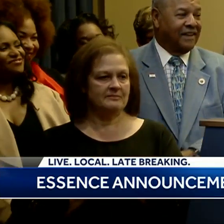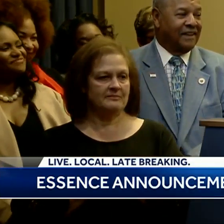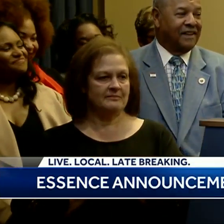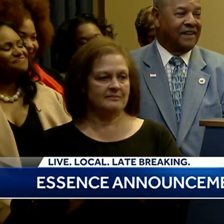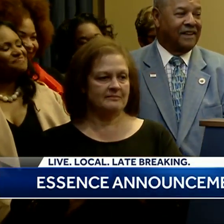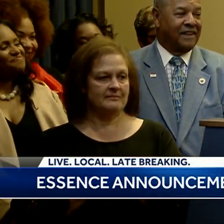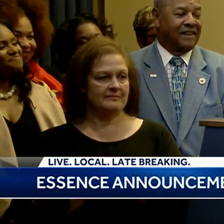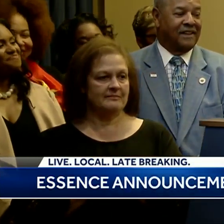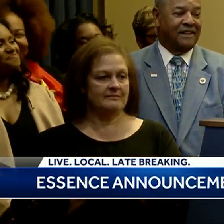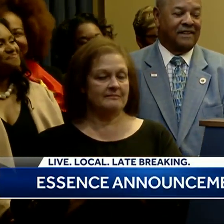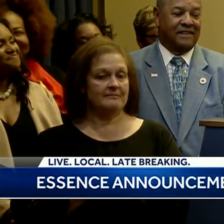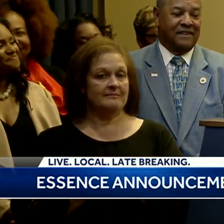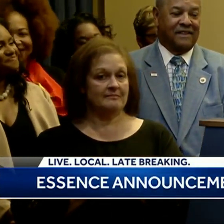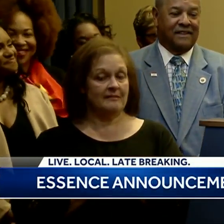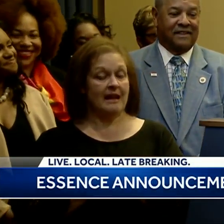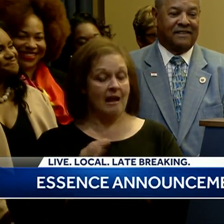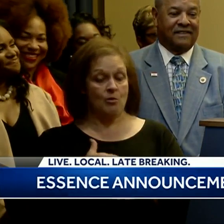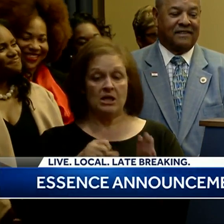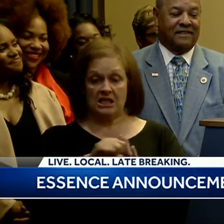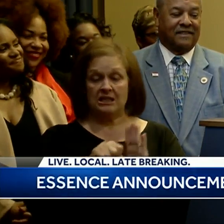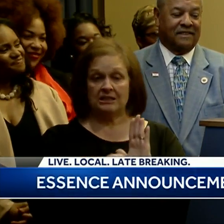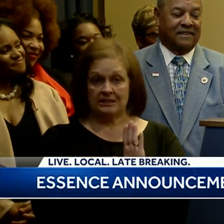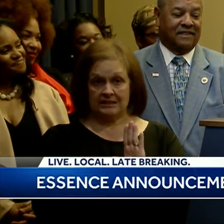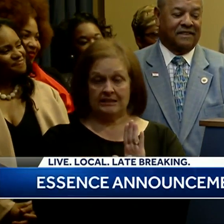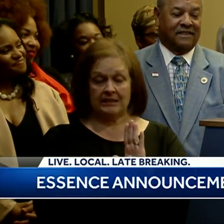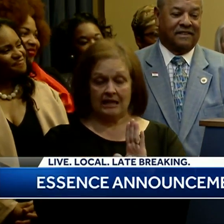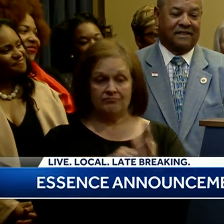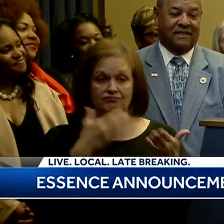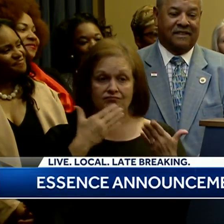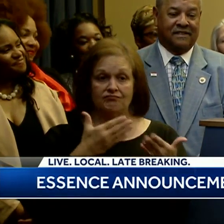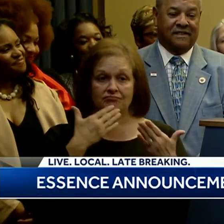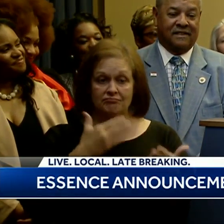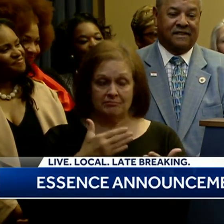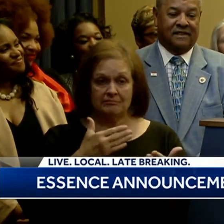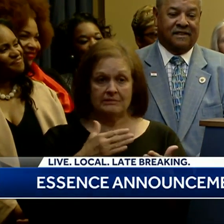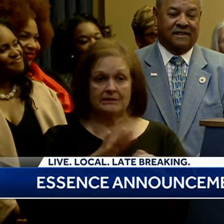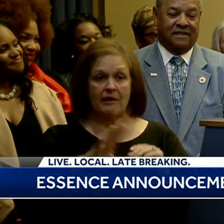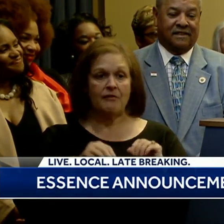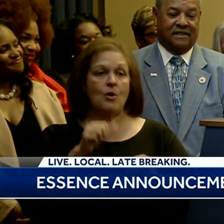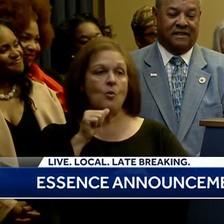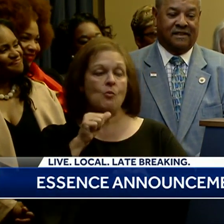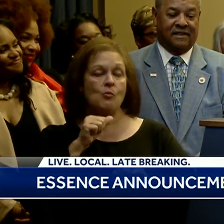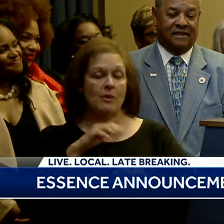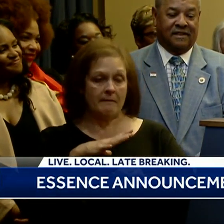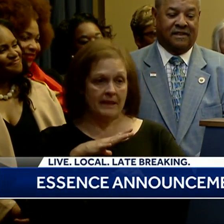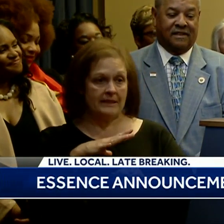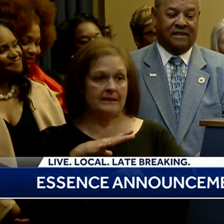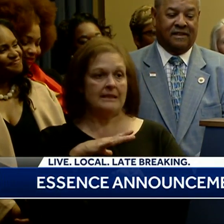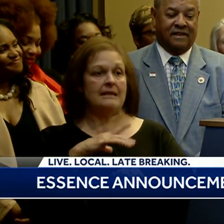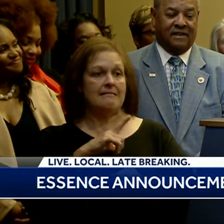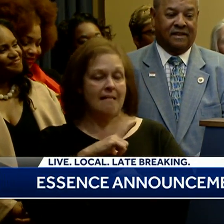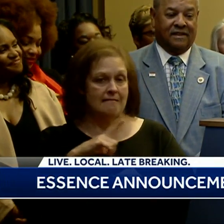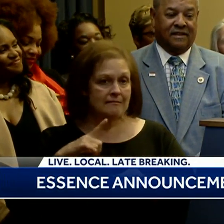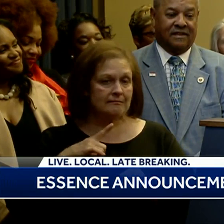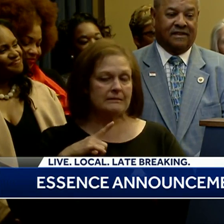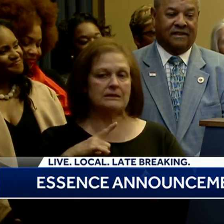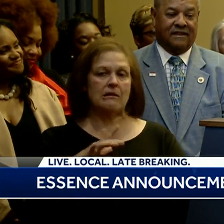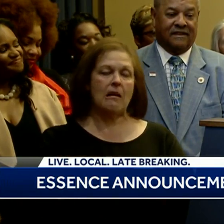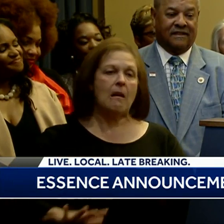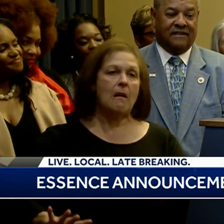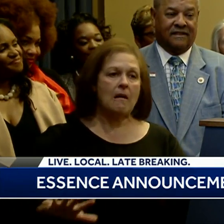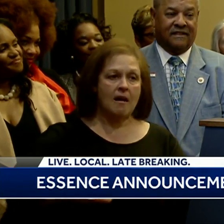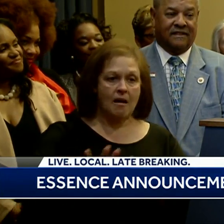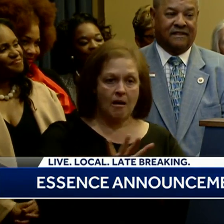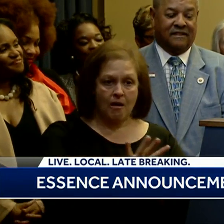Our progress as a state would not be possible without the African-American women leaders in my administration, in our legislature, and in communities all